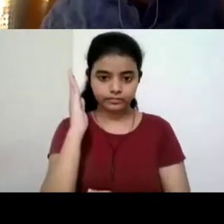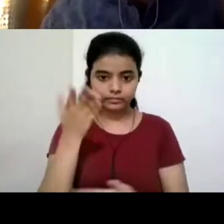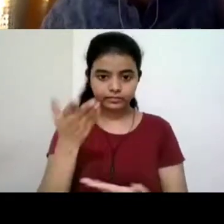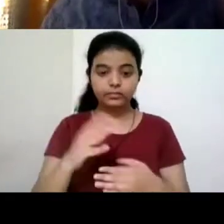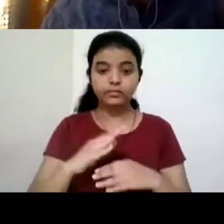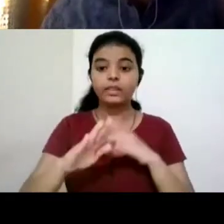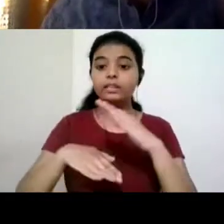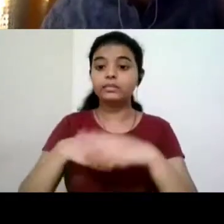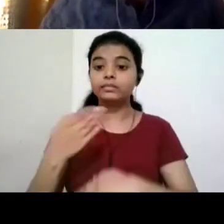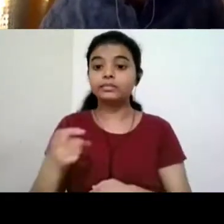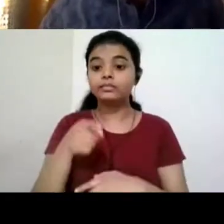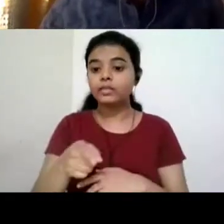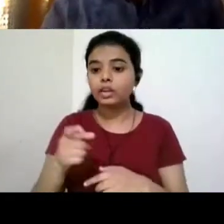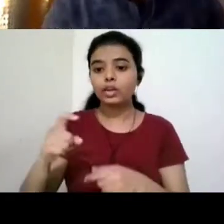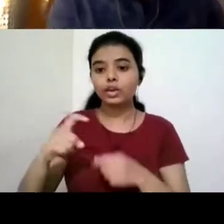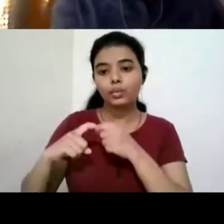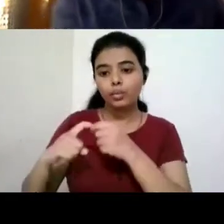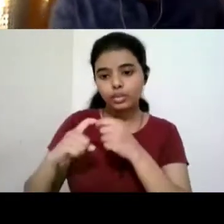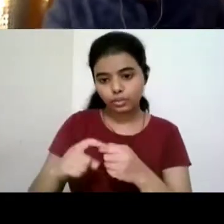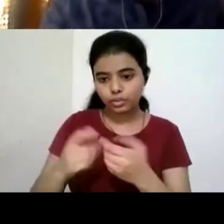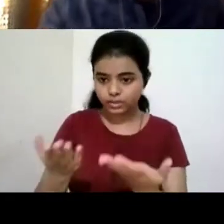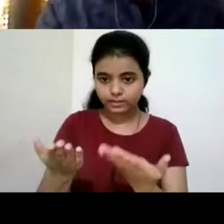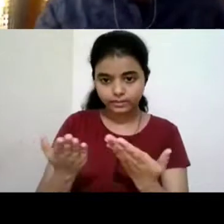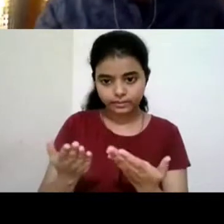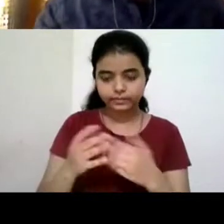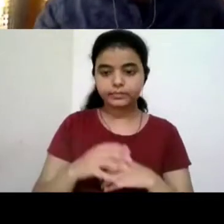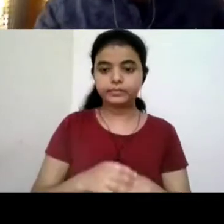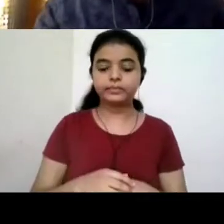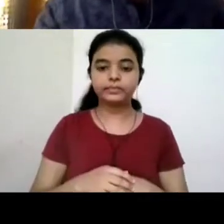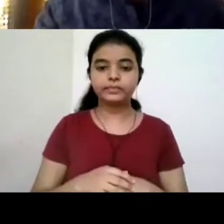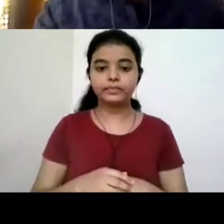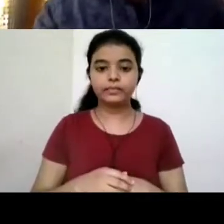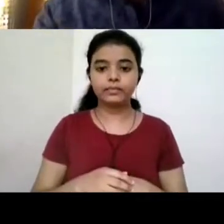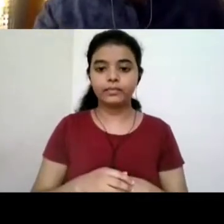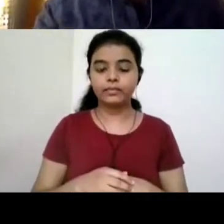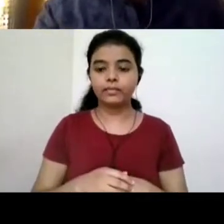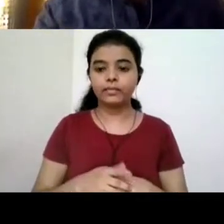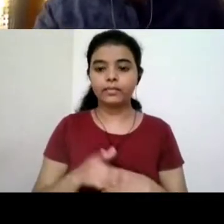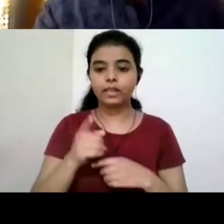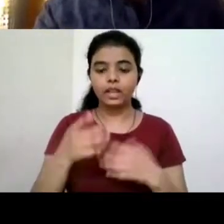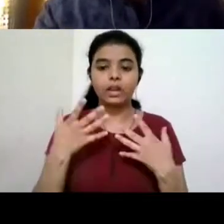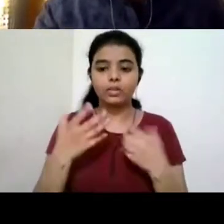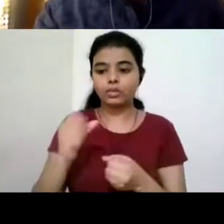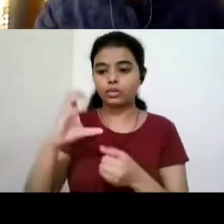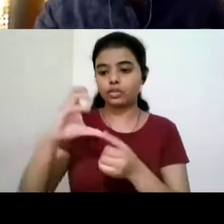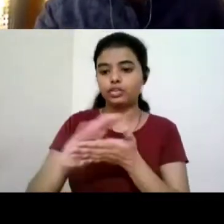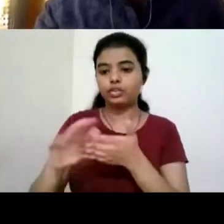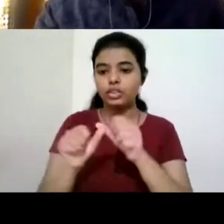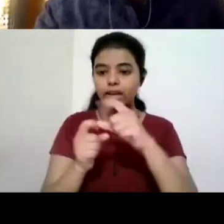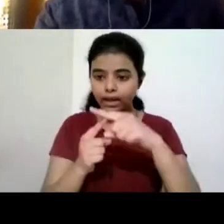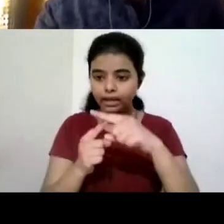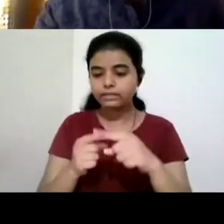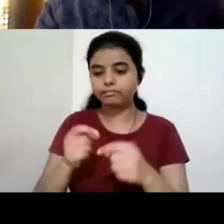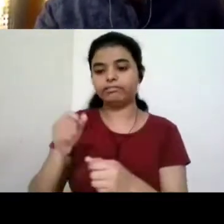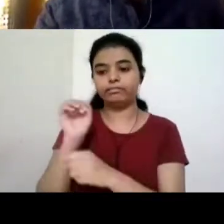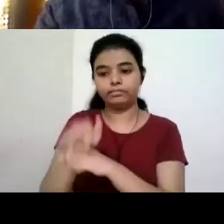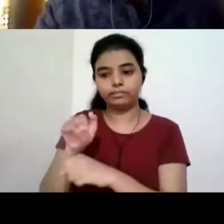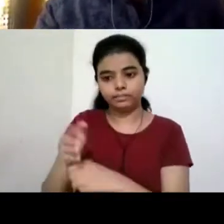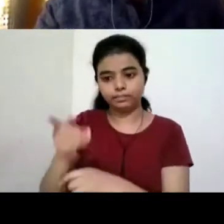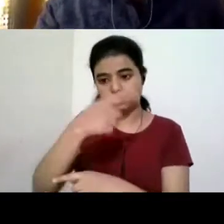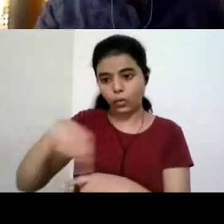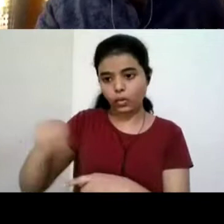after that, we will take questions. So I'll ask you to post your question in the chat.